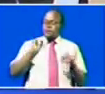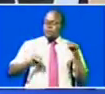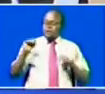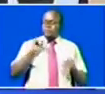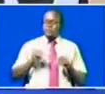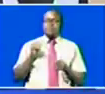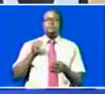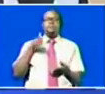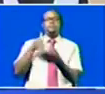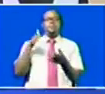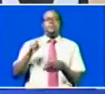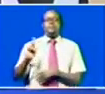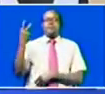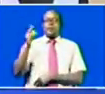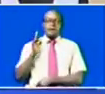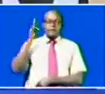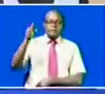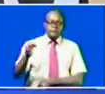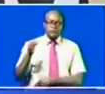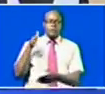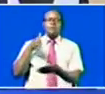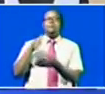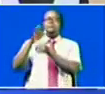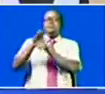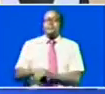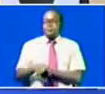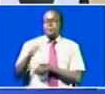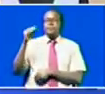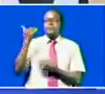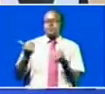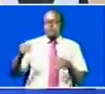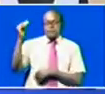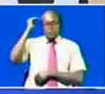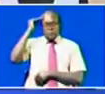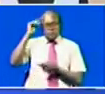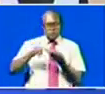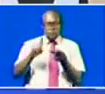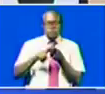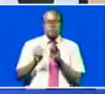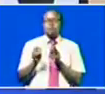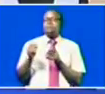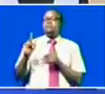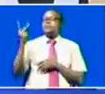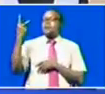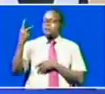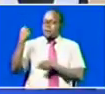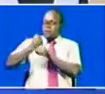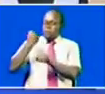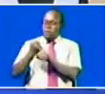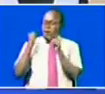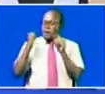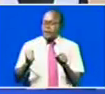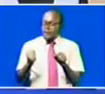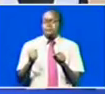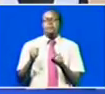Kenya's future. As it denies our children the education they deserve, it denies Kenyans the public goods that their hard work has earned